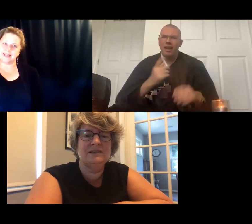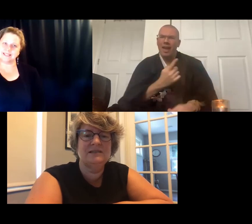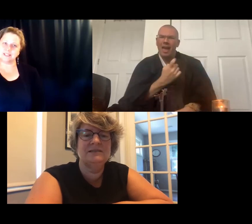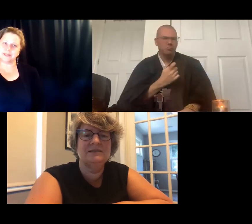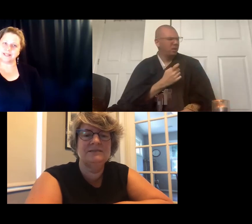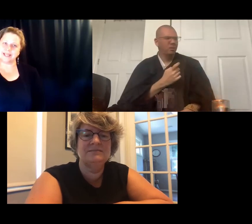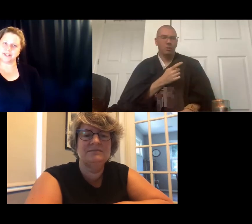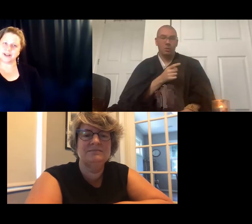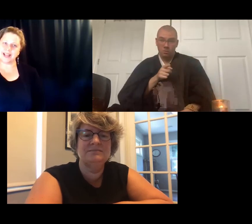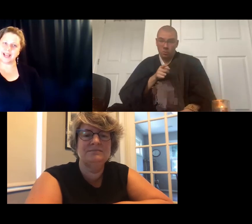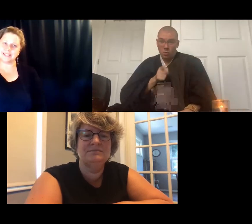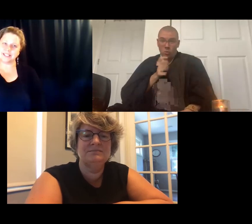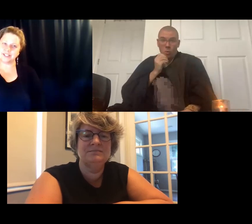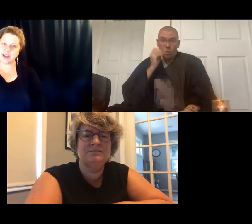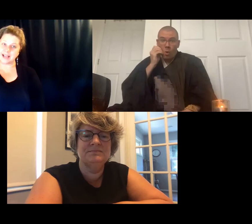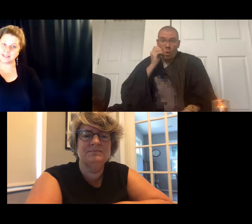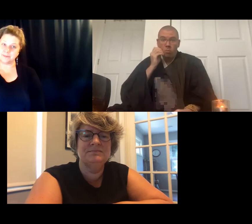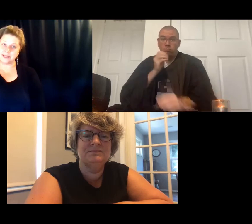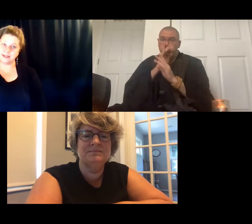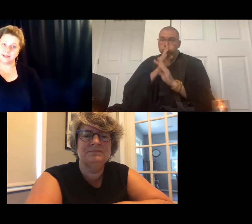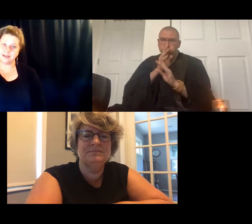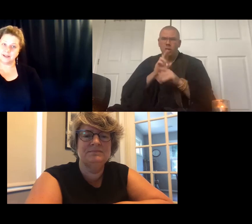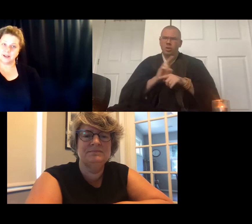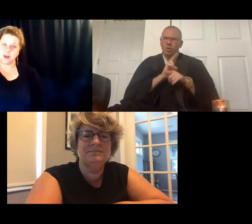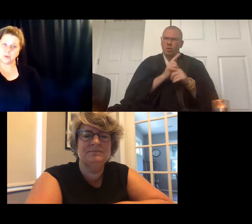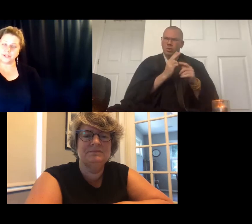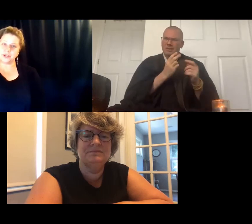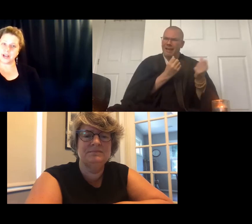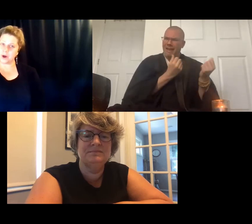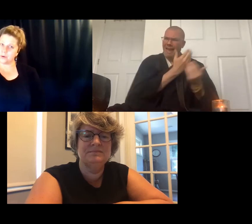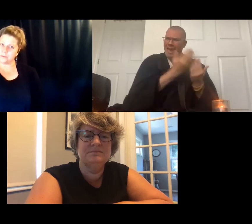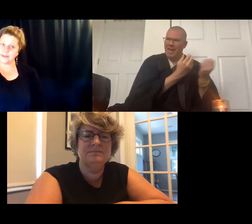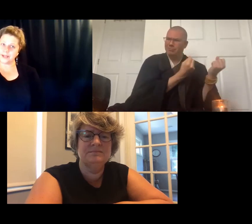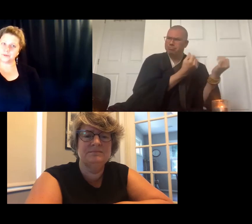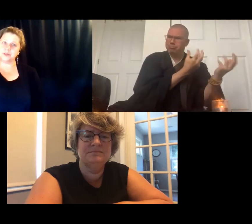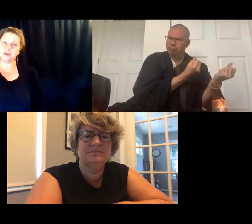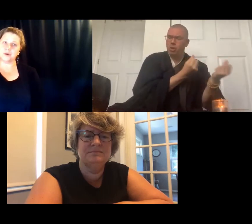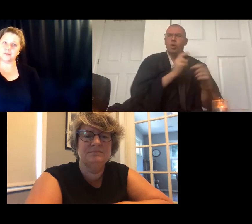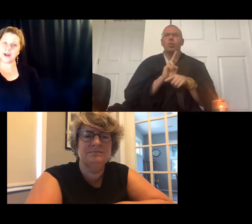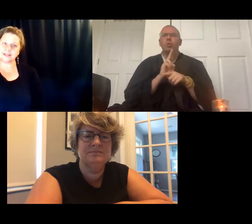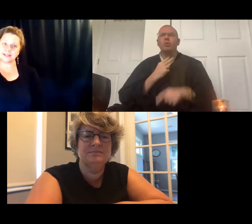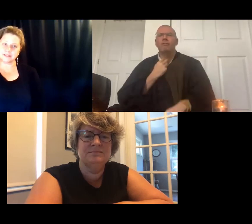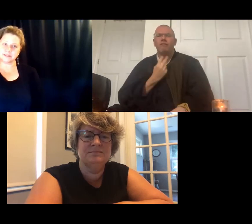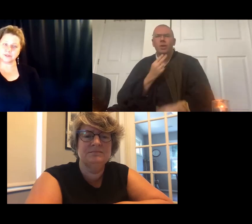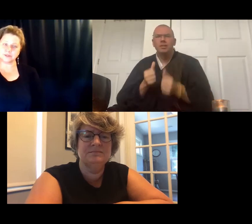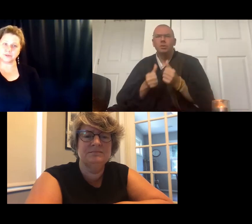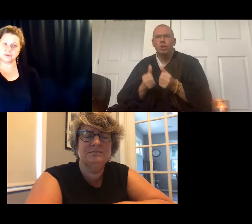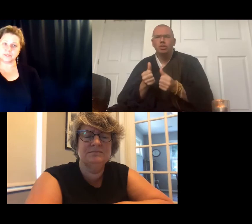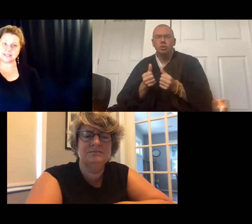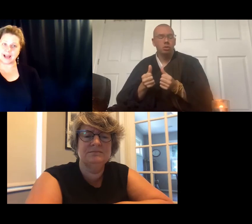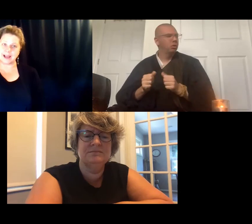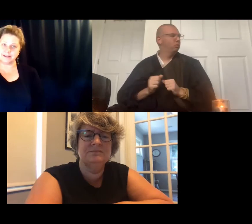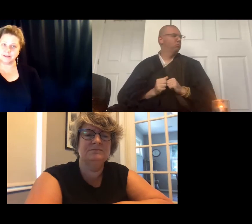And then a little bit later, I had a teacher ask me, when you're at home and doing your own practice, do